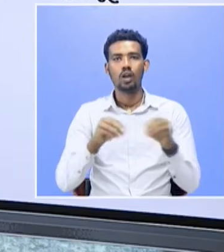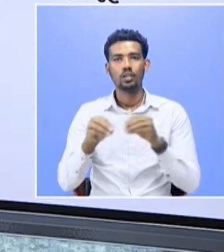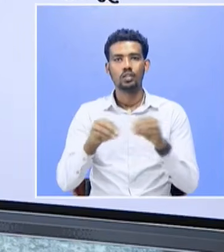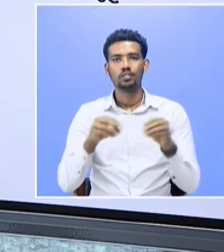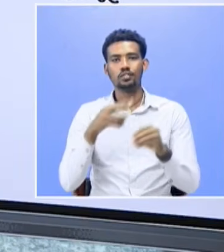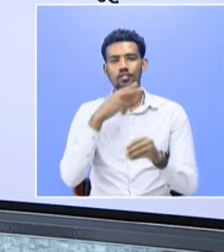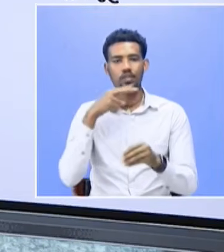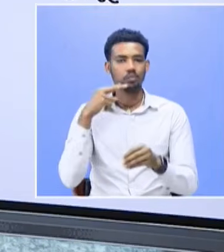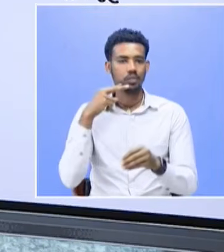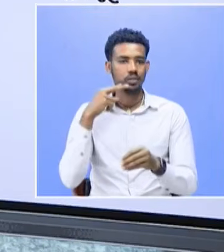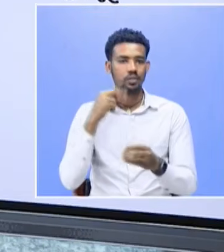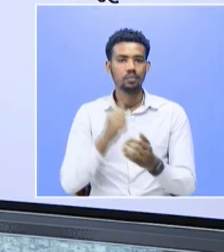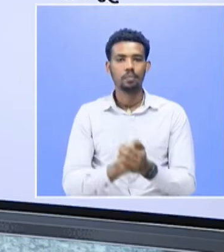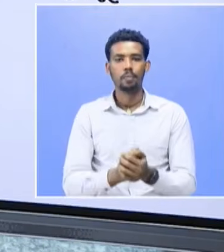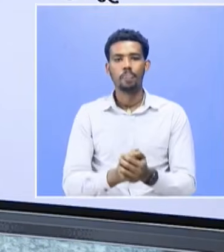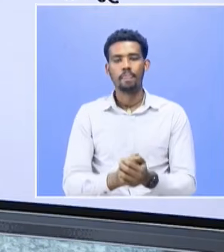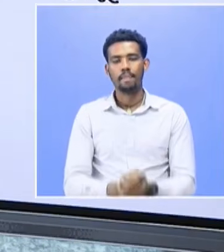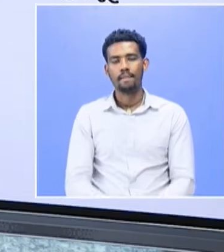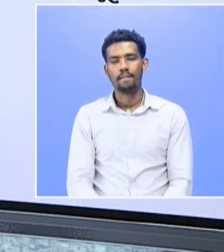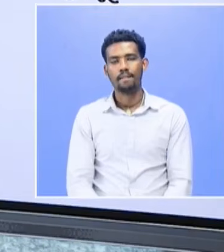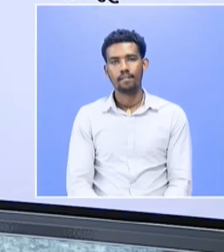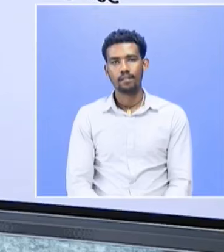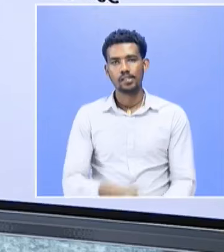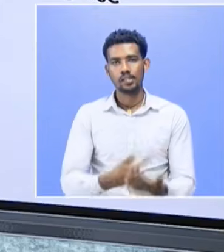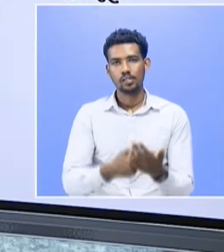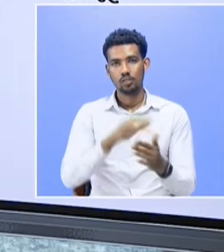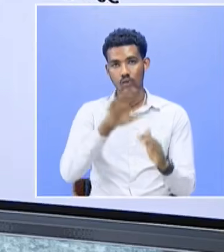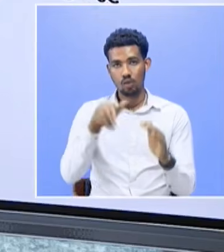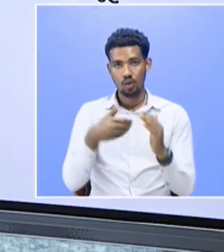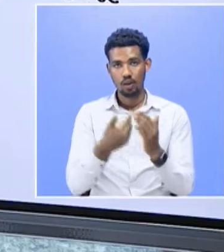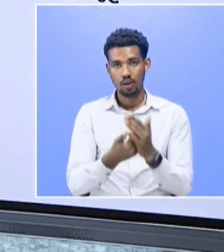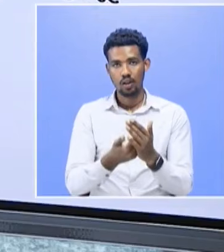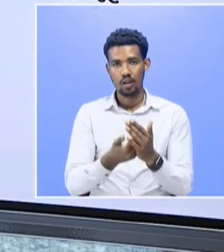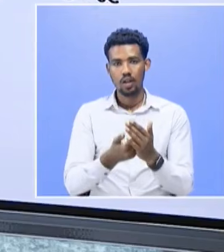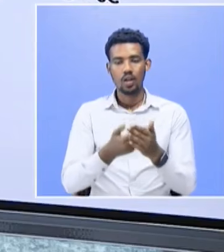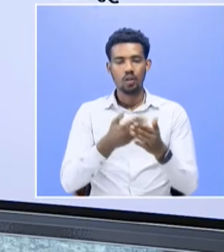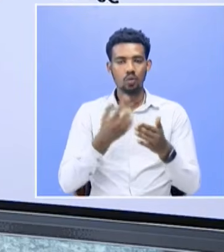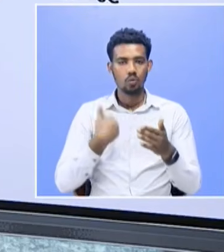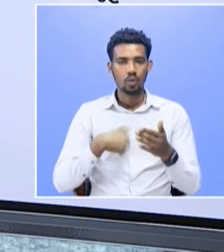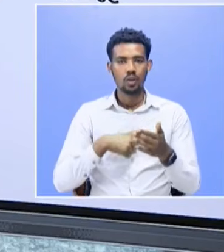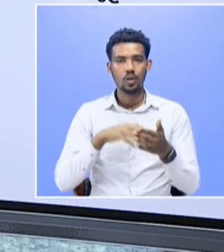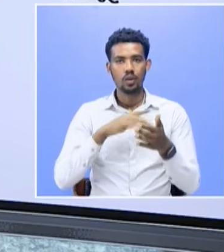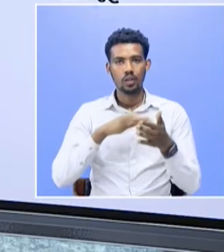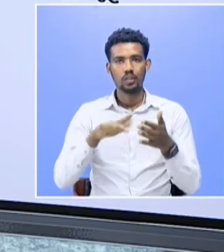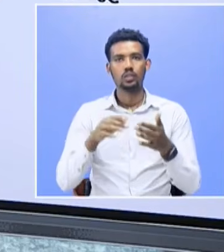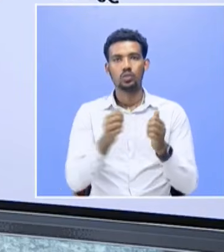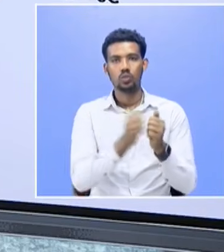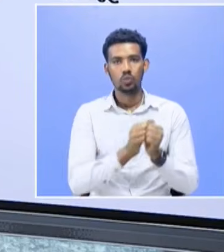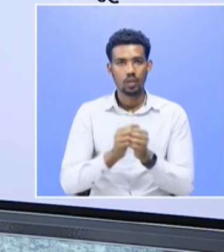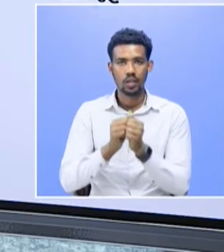write, walk, and read. These all are. Let us read together. Is,